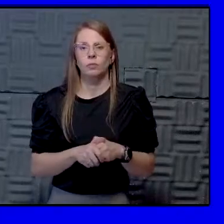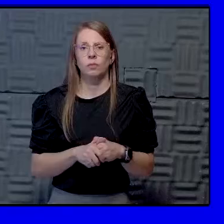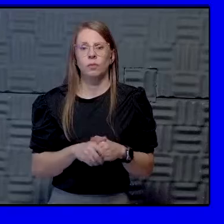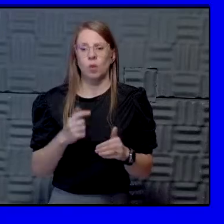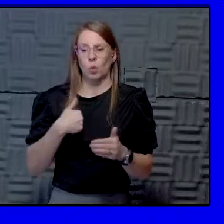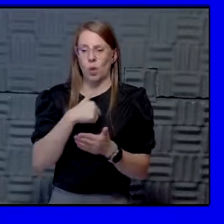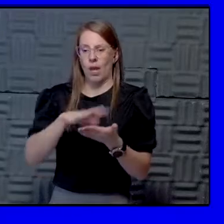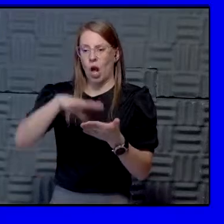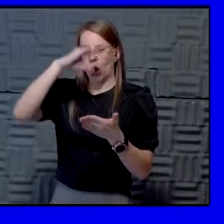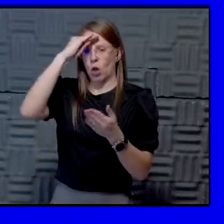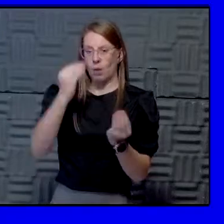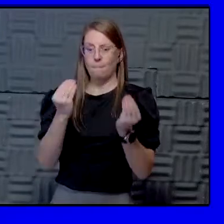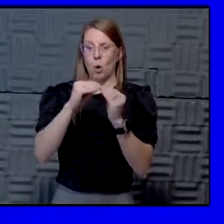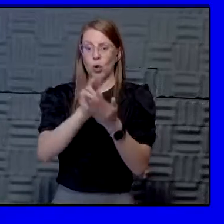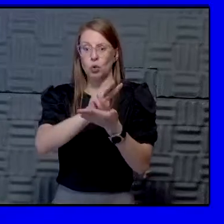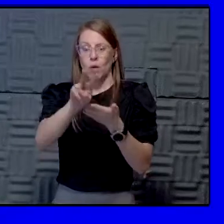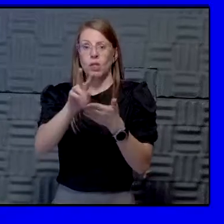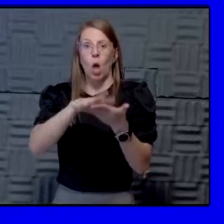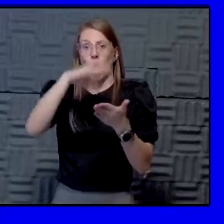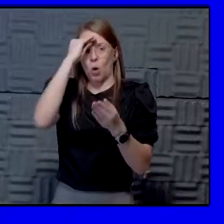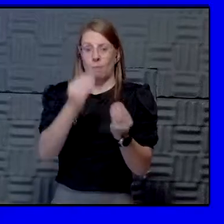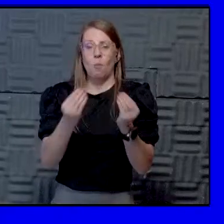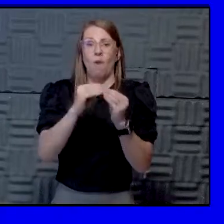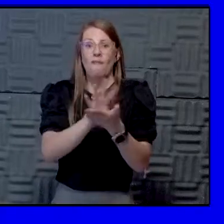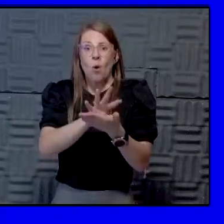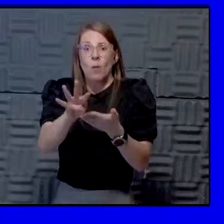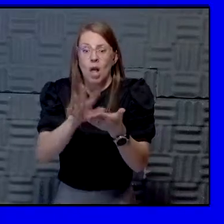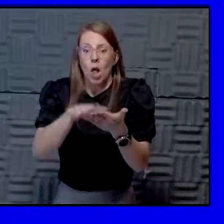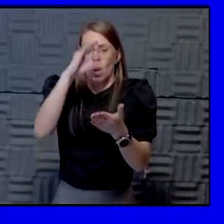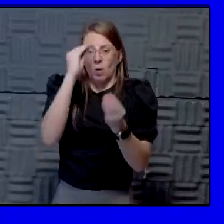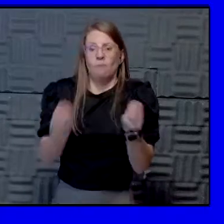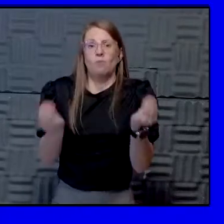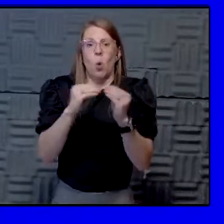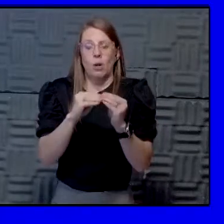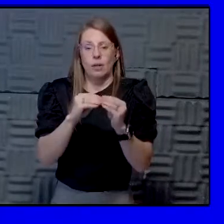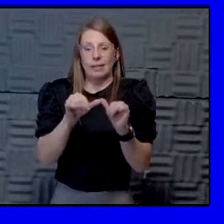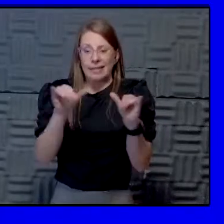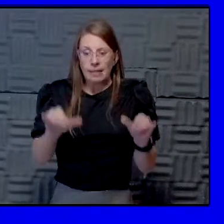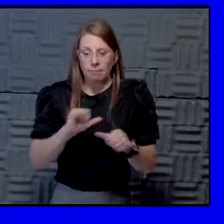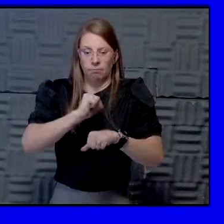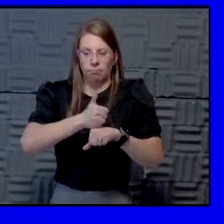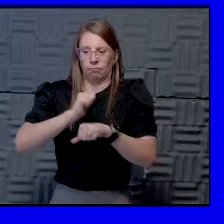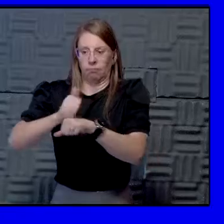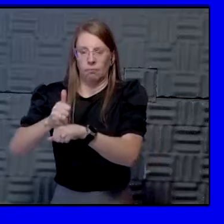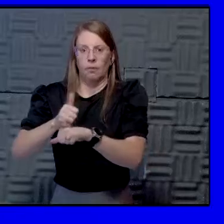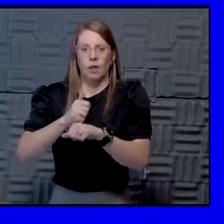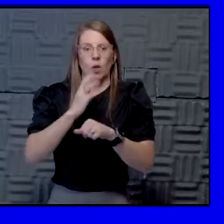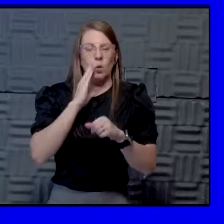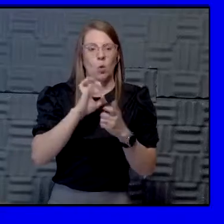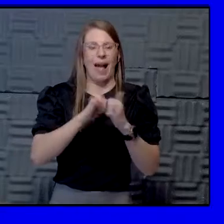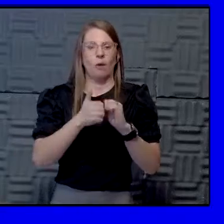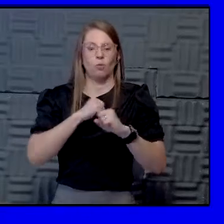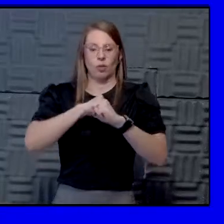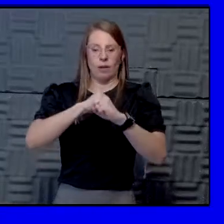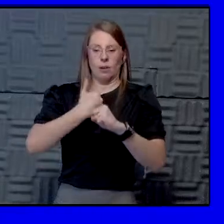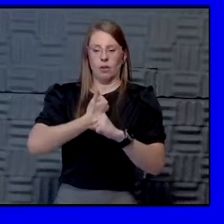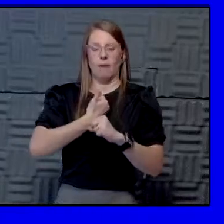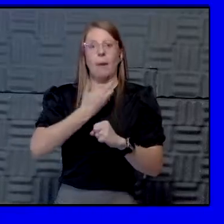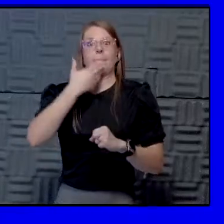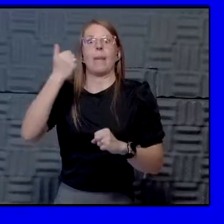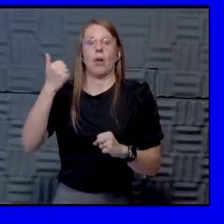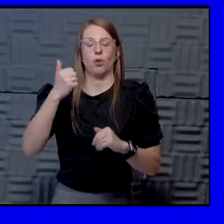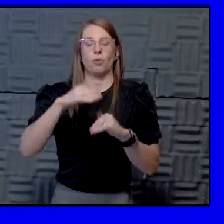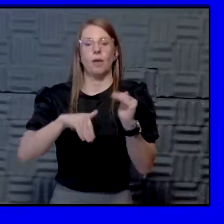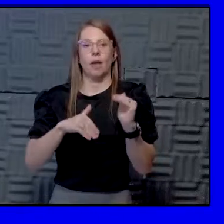we learned more. In 2 weeks, we learned more. 4 weeks, we learned more. We had those systems in place. We knew how to protect ourselves a lot better